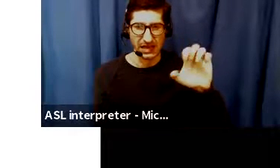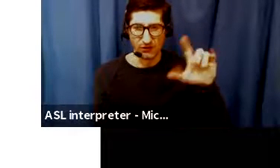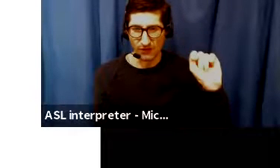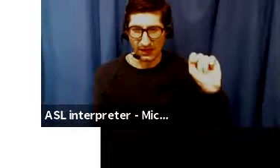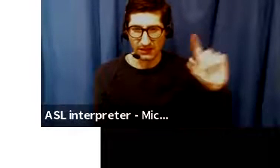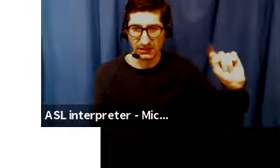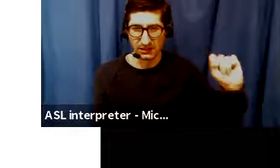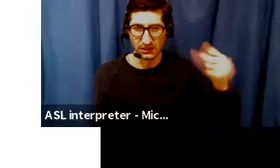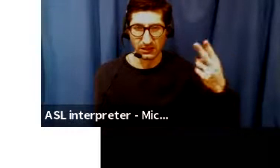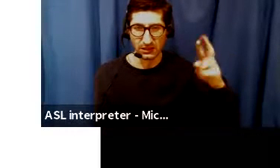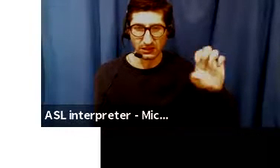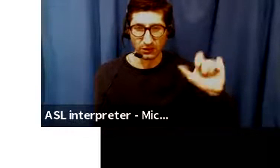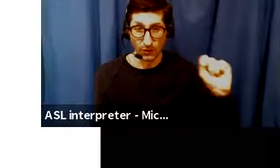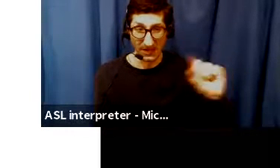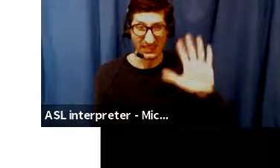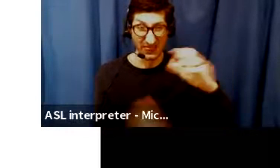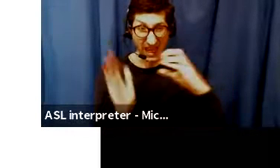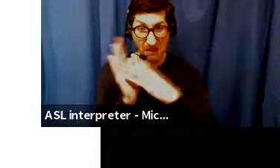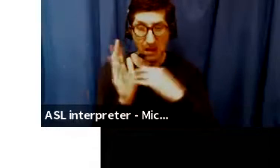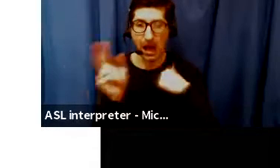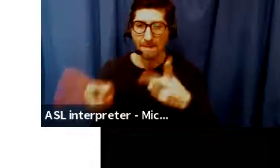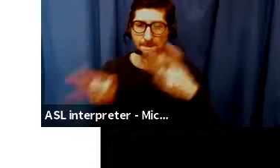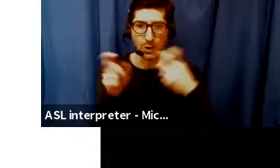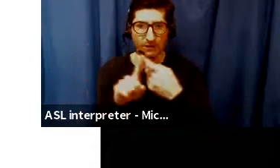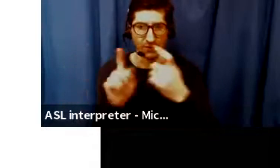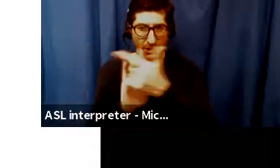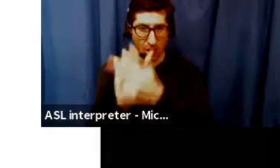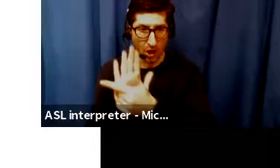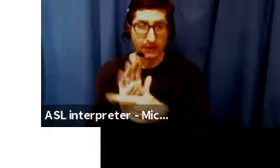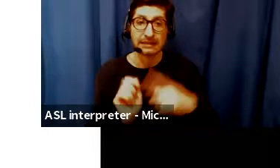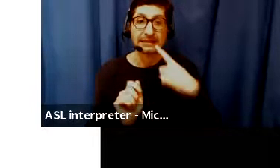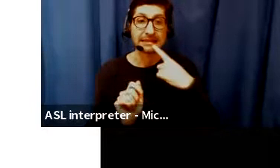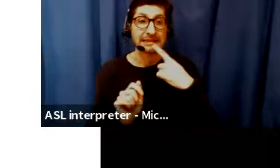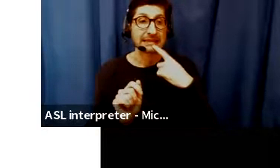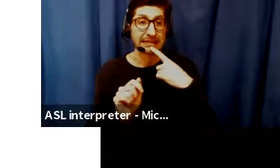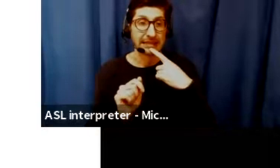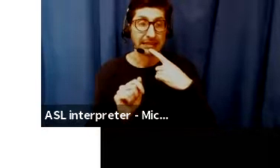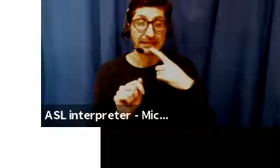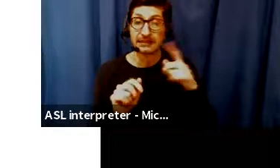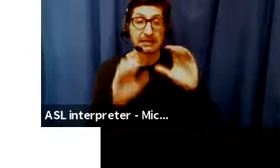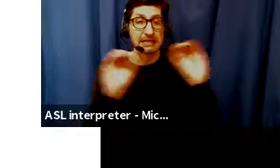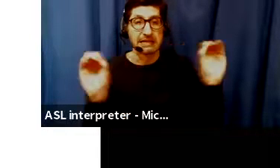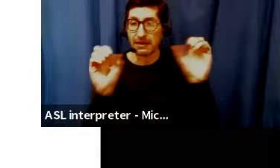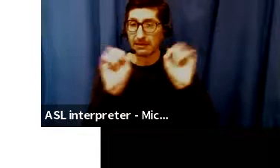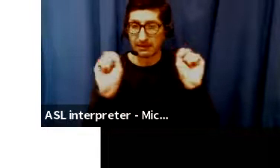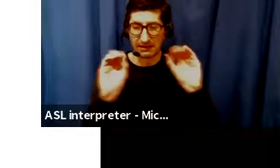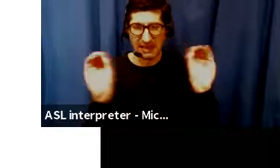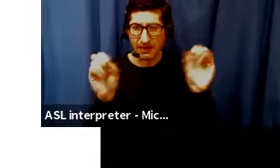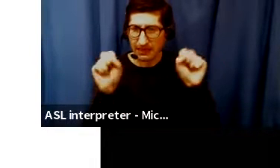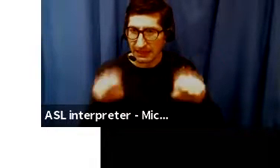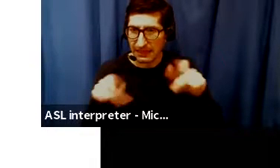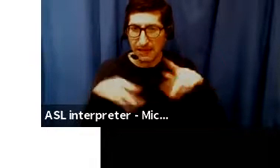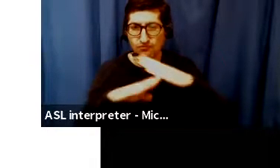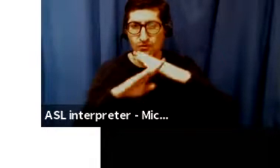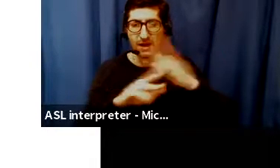So nothing shall require an entity to permit an individual to participate in or benefit